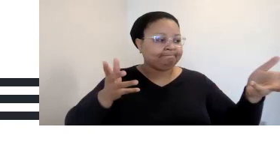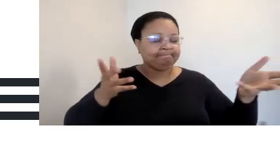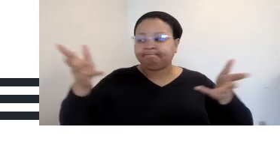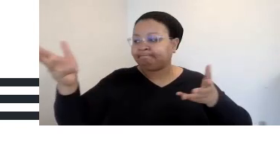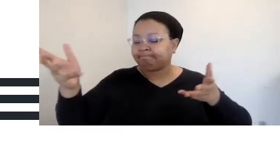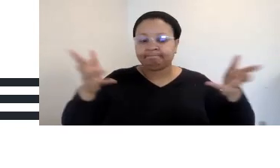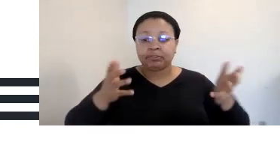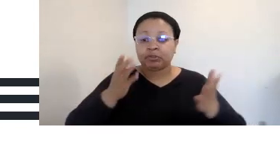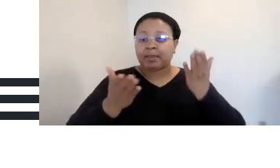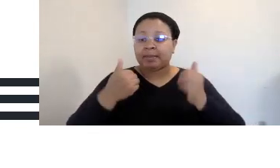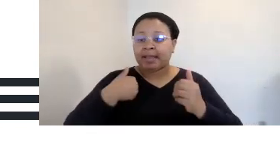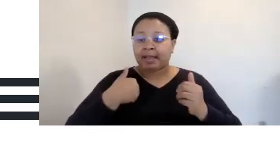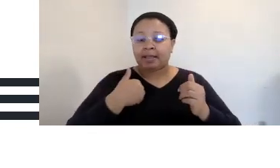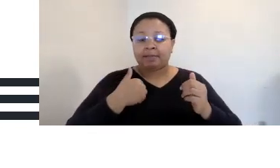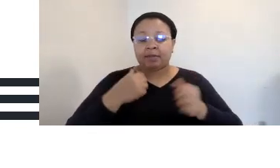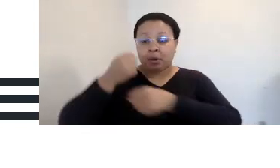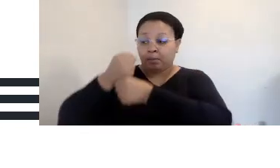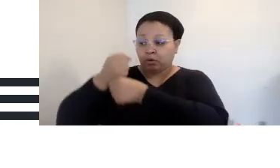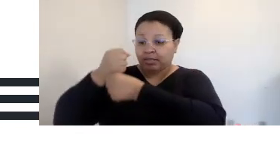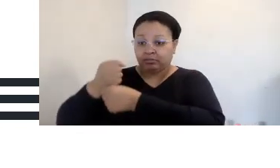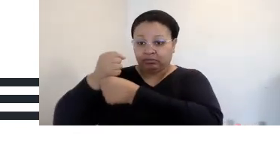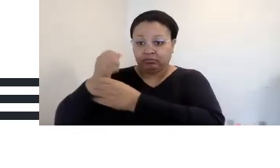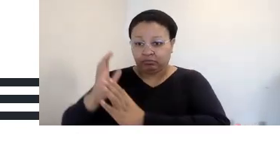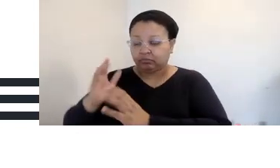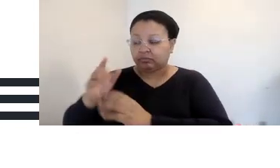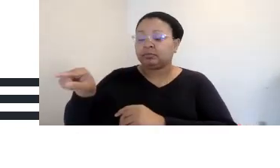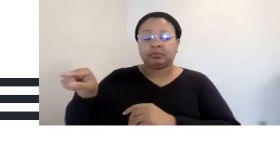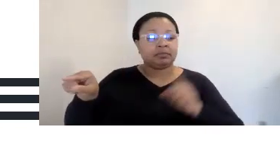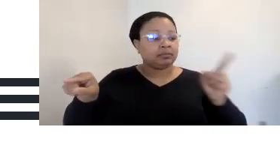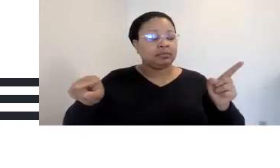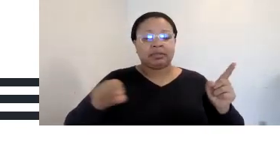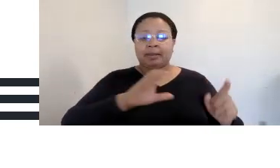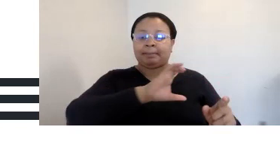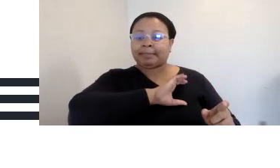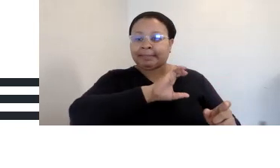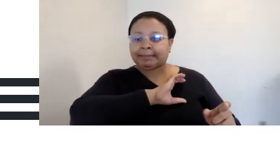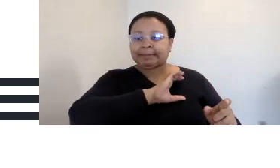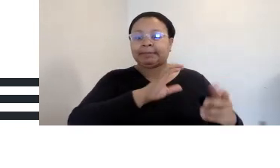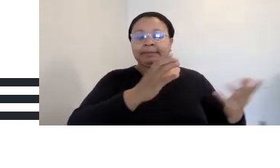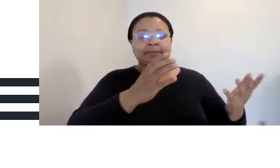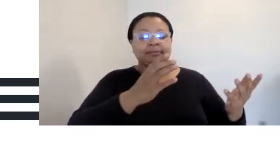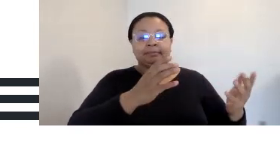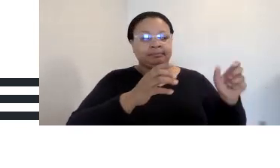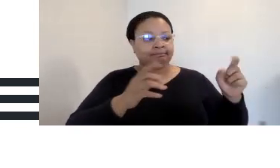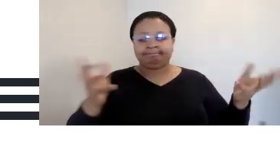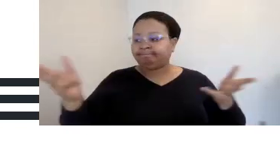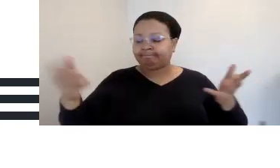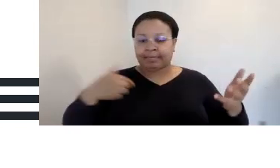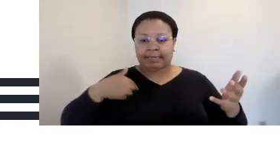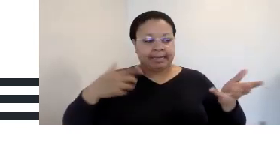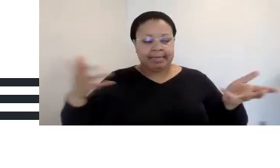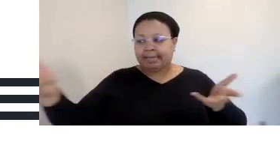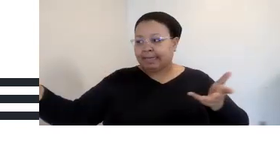protesters and law enforcement or anti-protesters. They're there to